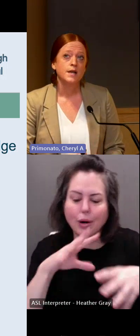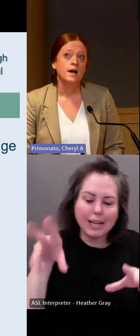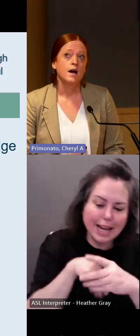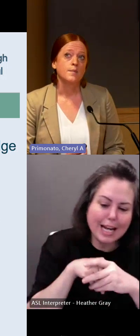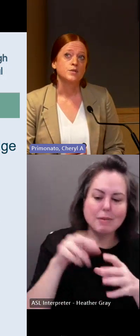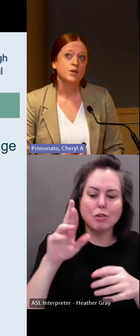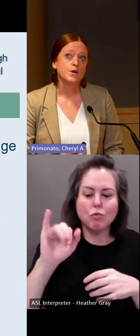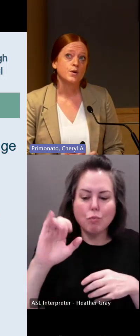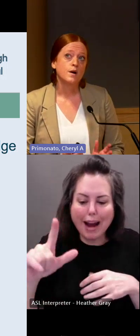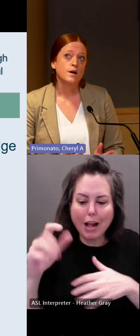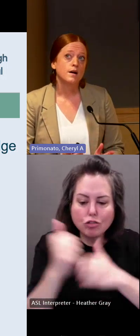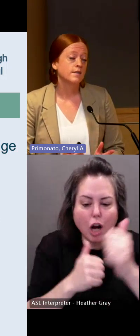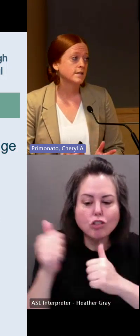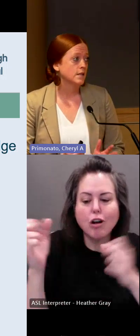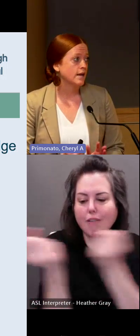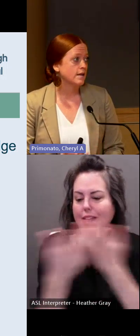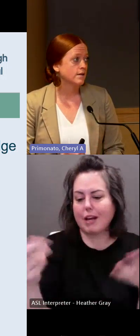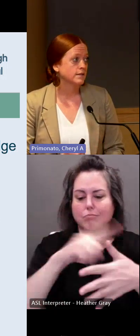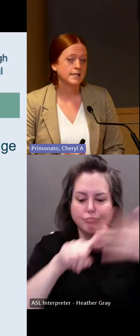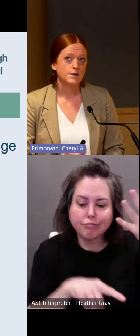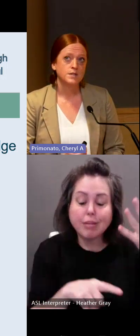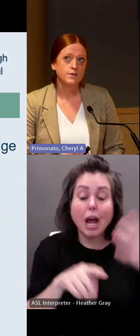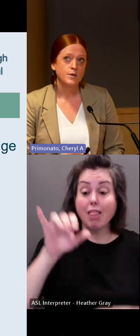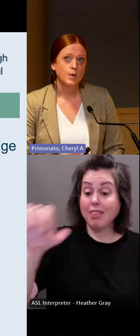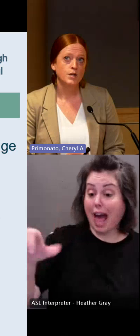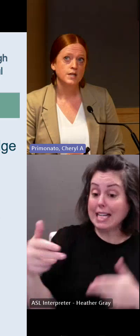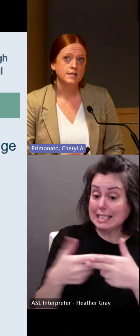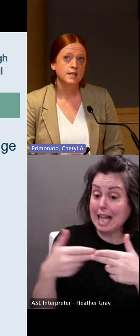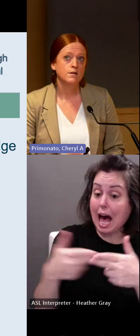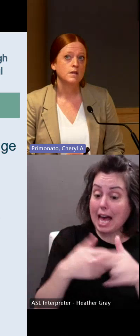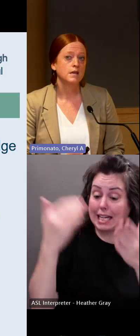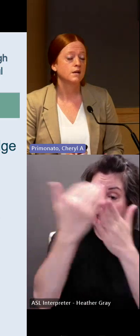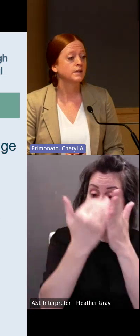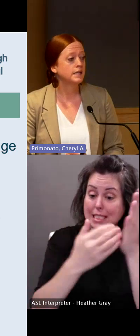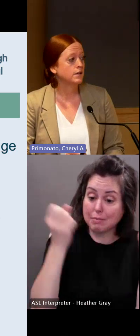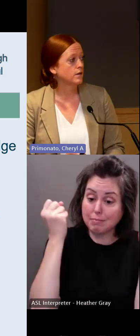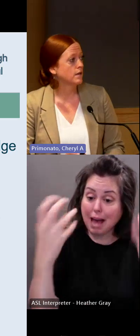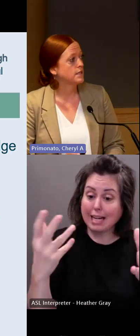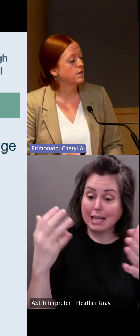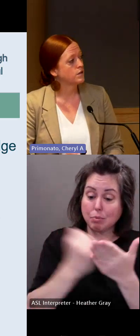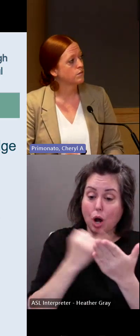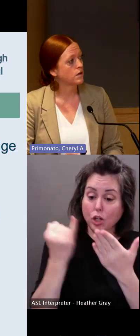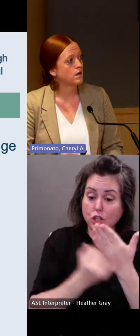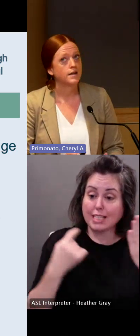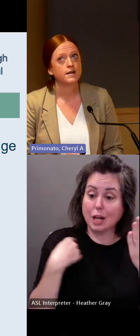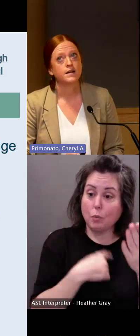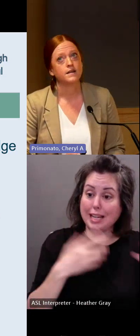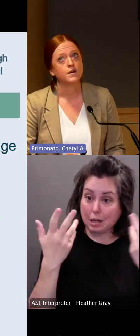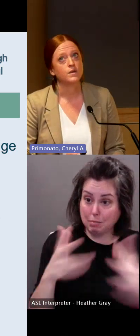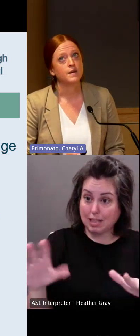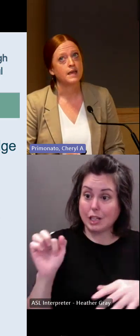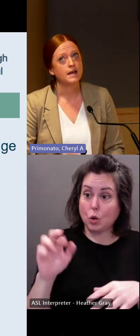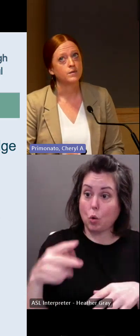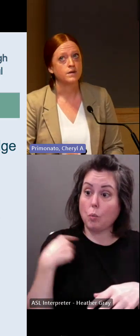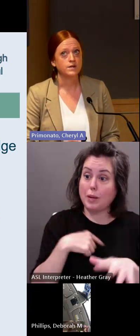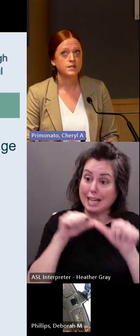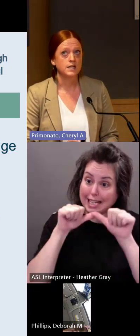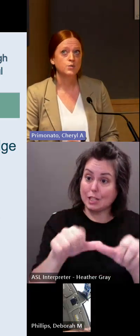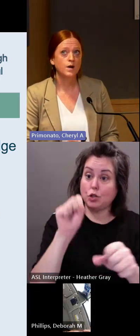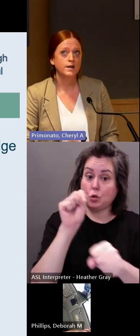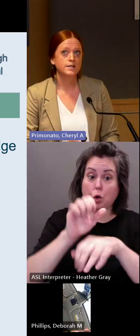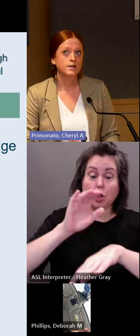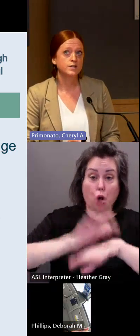infrastructure. So on the slide here, list out several of the projects that we completed or are continuing to work on that we began